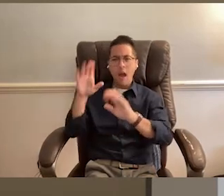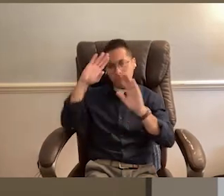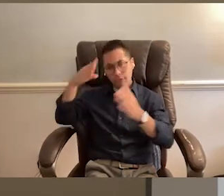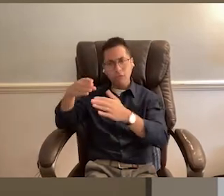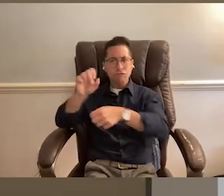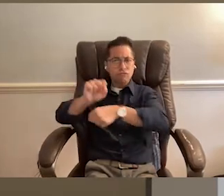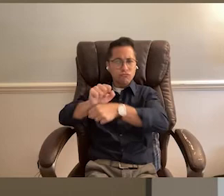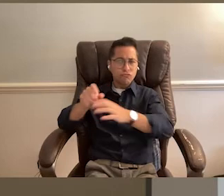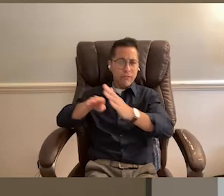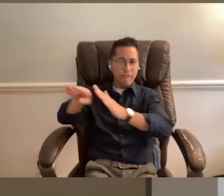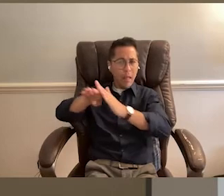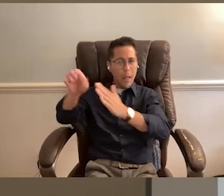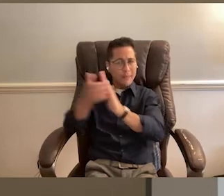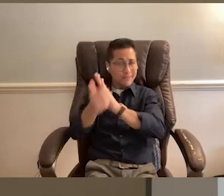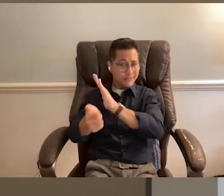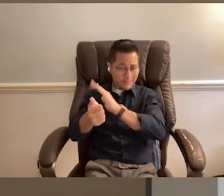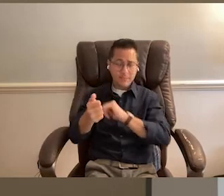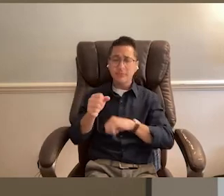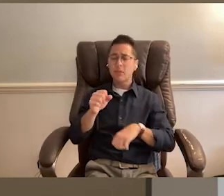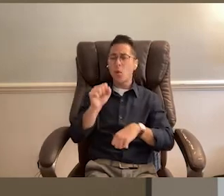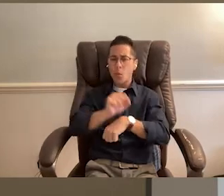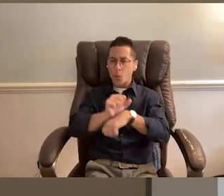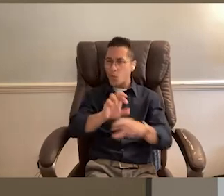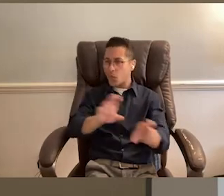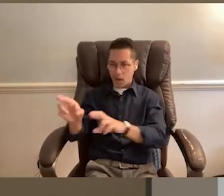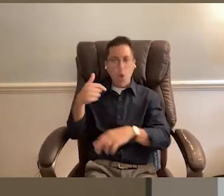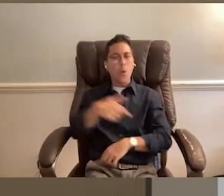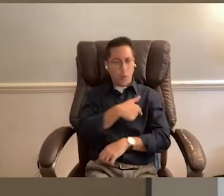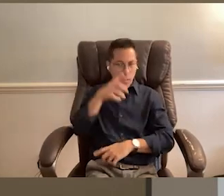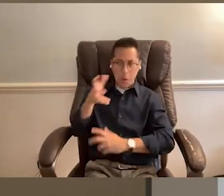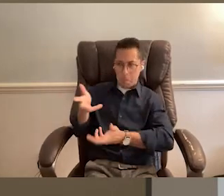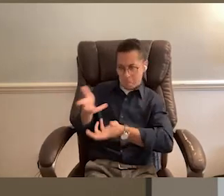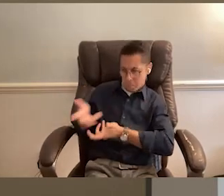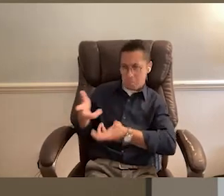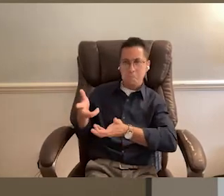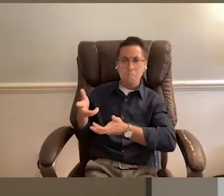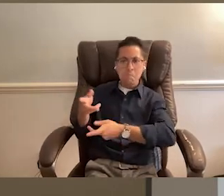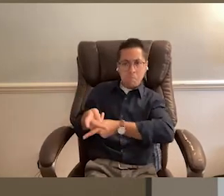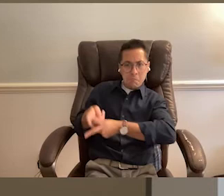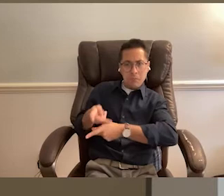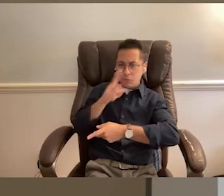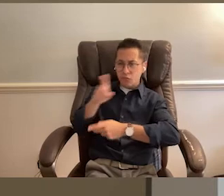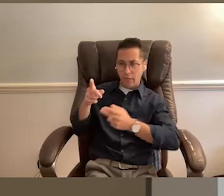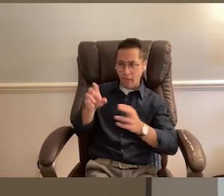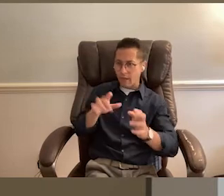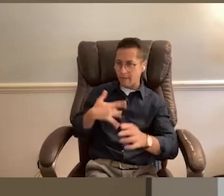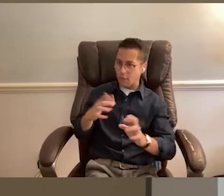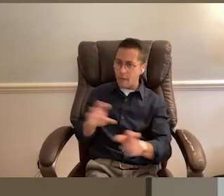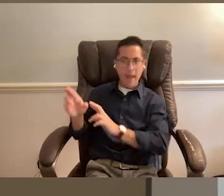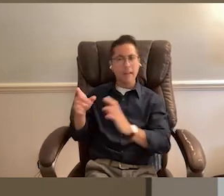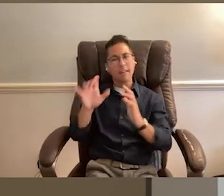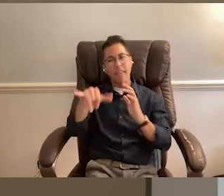our whole list is in here actually. We have students that work with the different sports teams, with the student media companies,